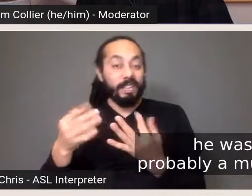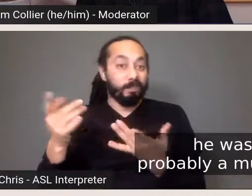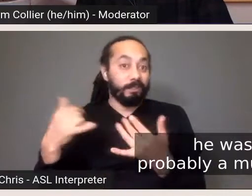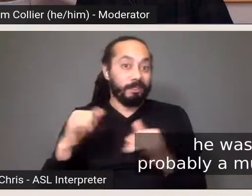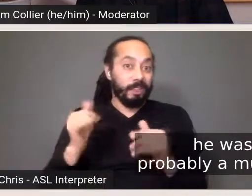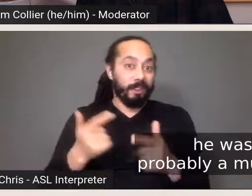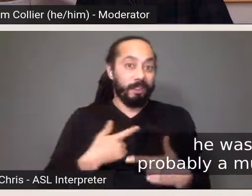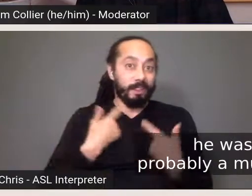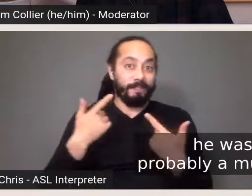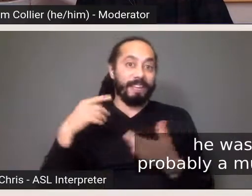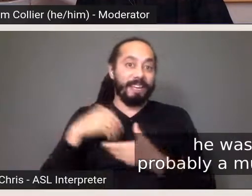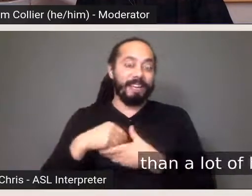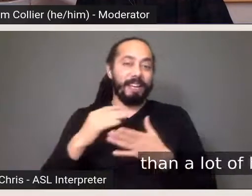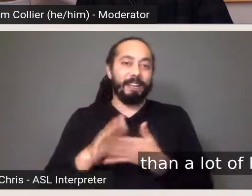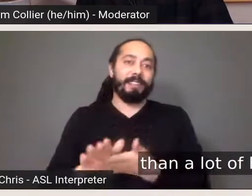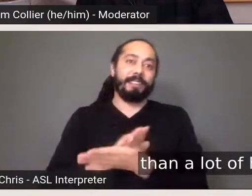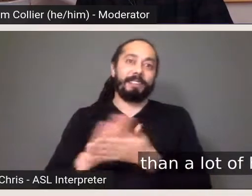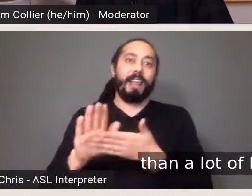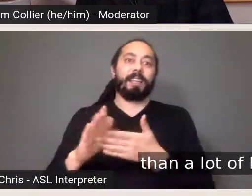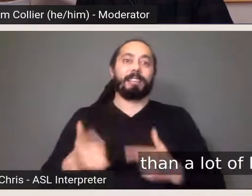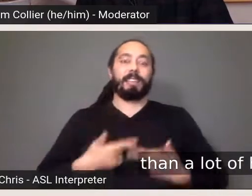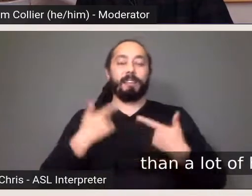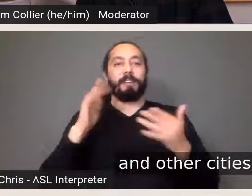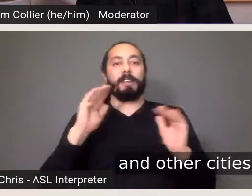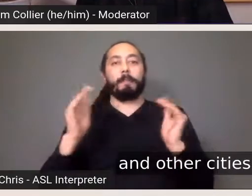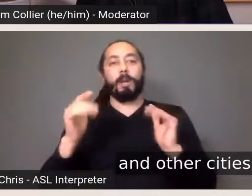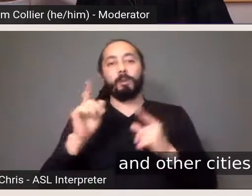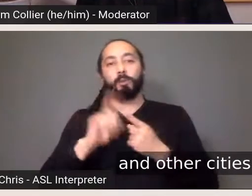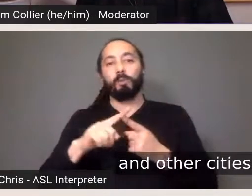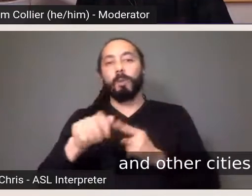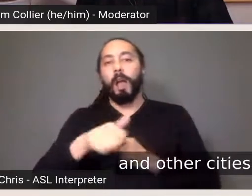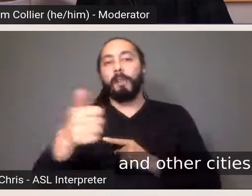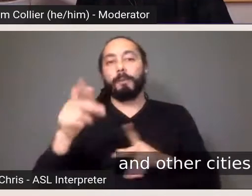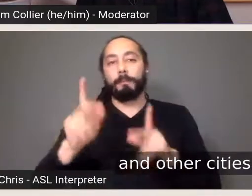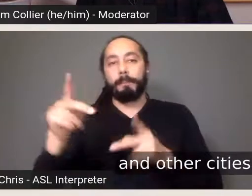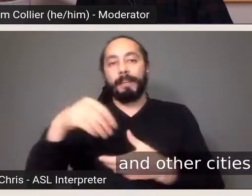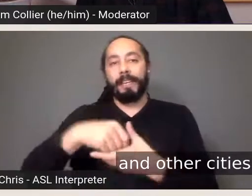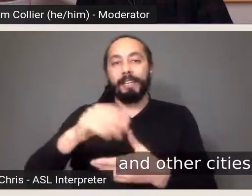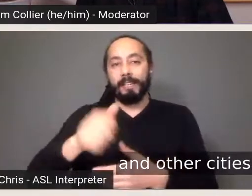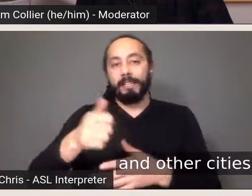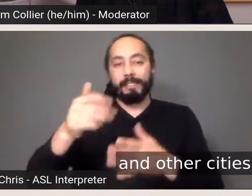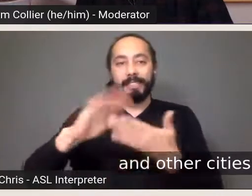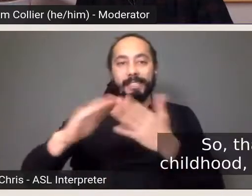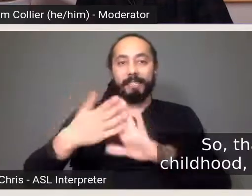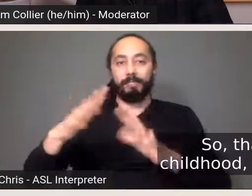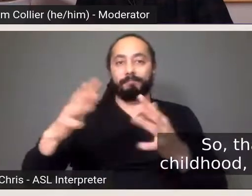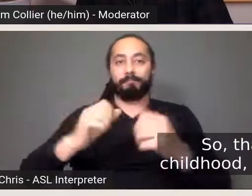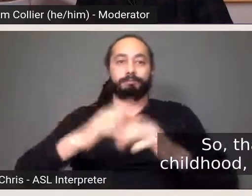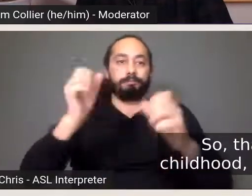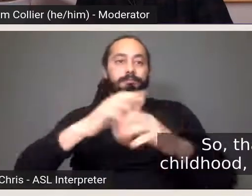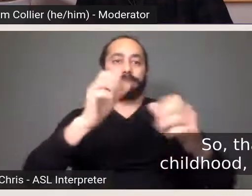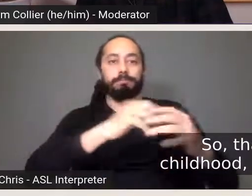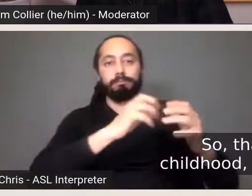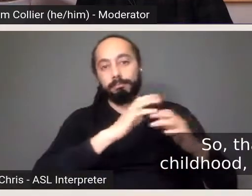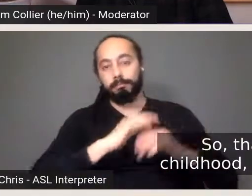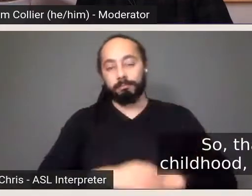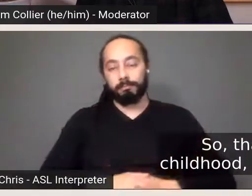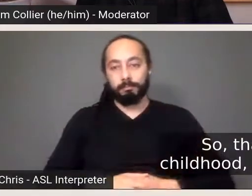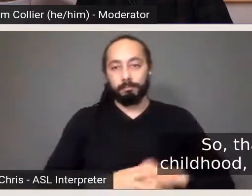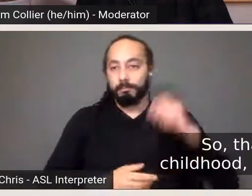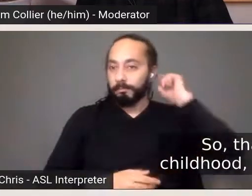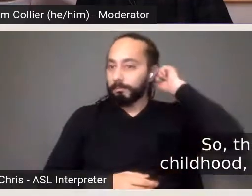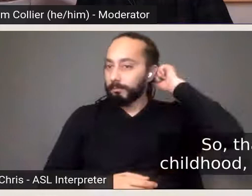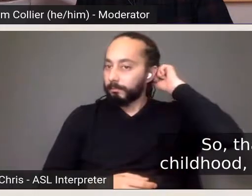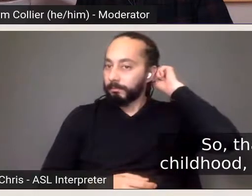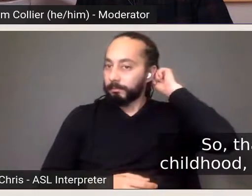much nicer existence than a lot of his contemporaries in other cities that were destroyed. So, that